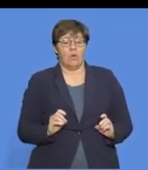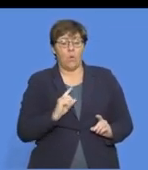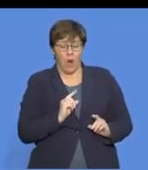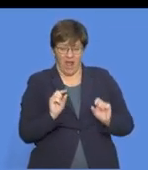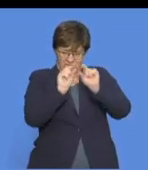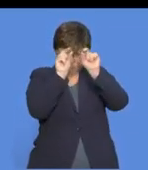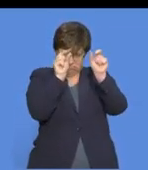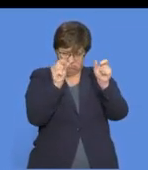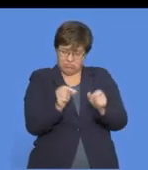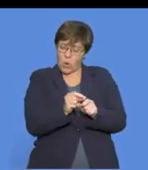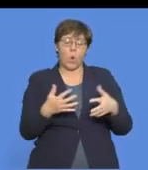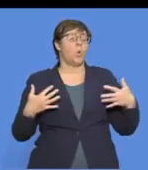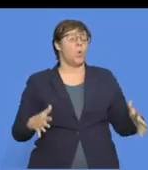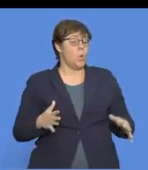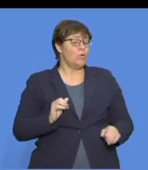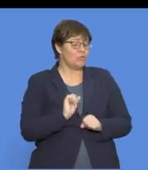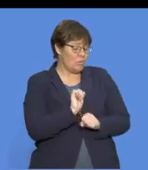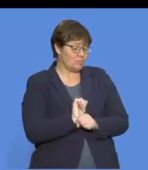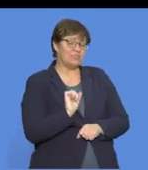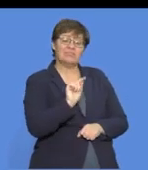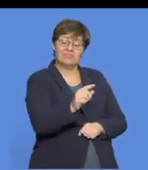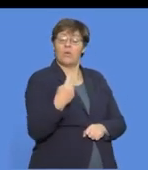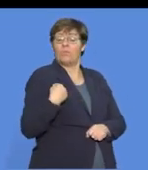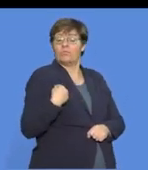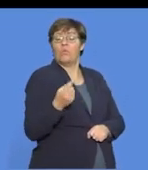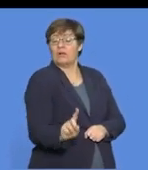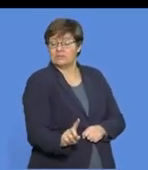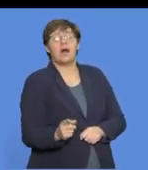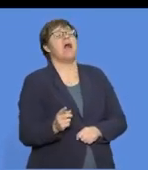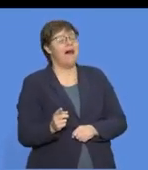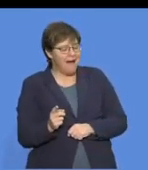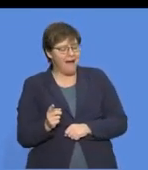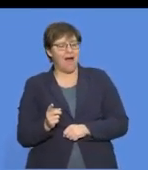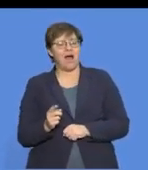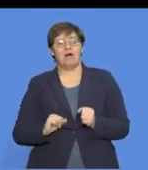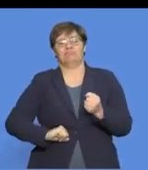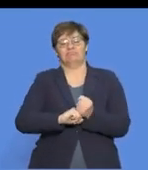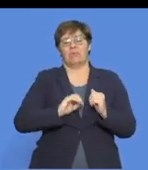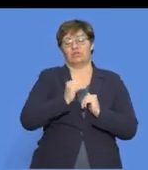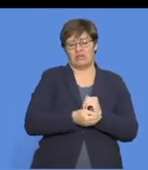of support and protection. For example, grass stems,